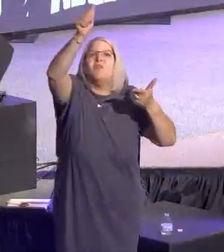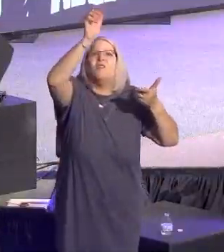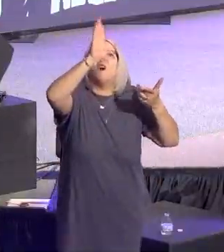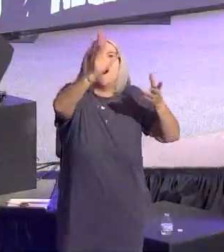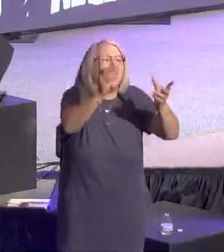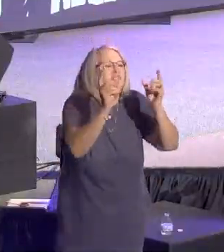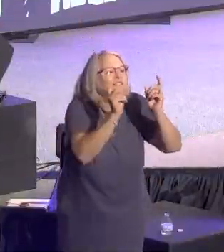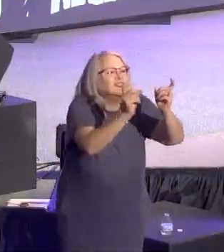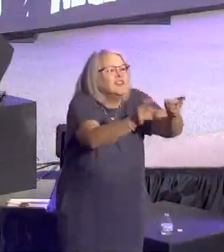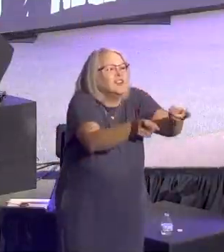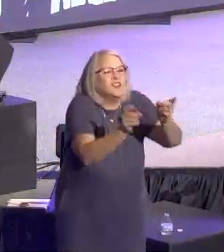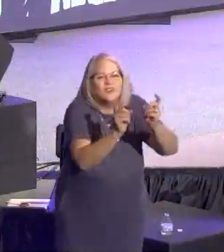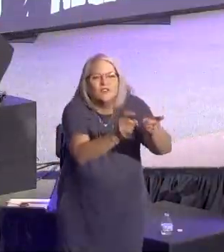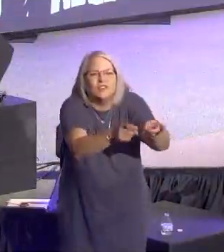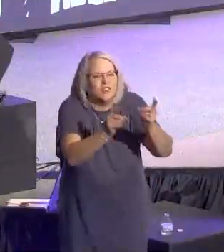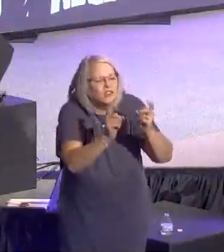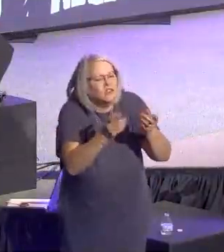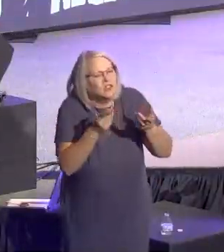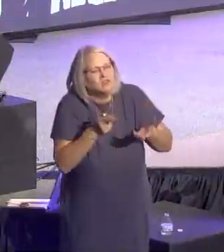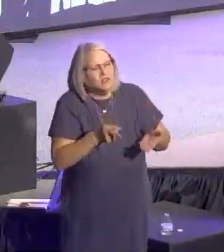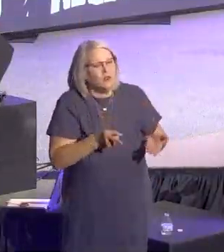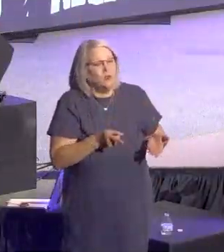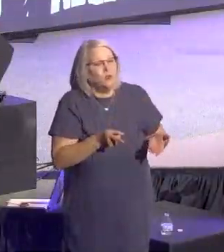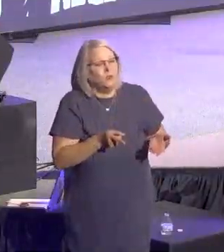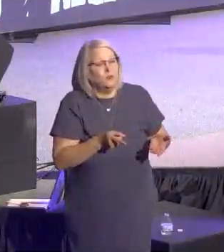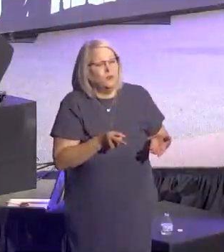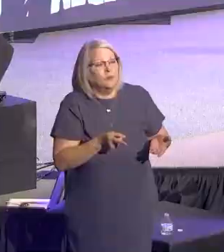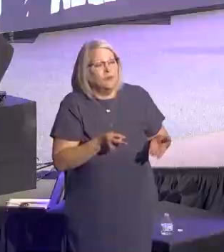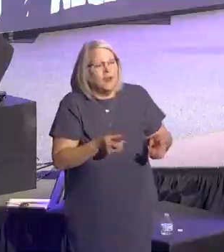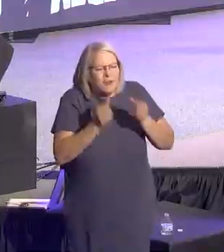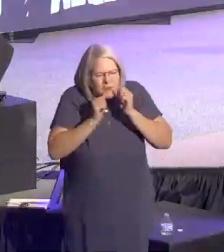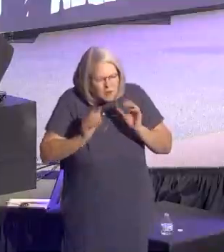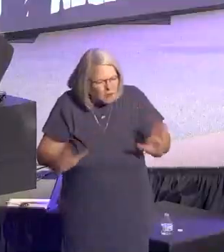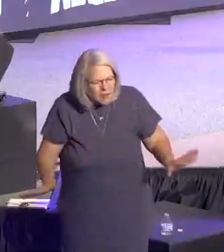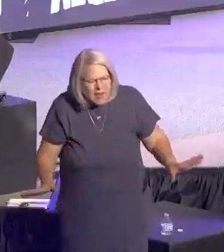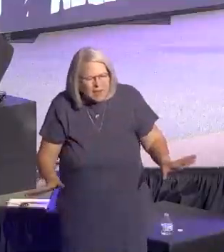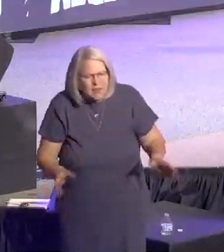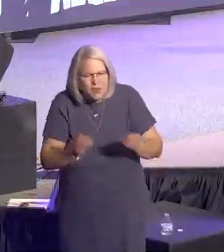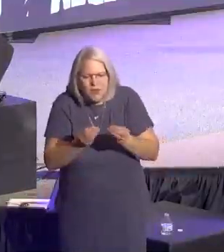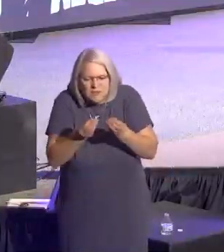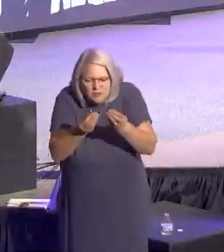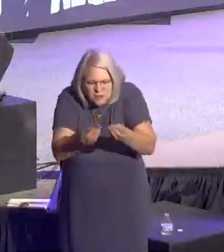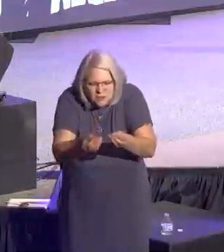your life. There's a blessing that comes in giving. Humility,